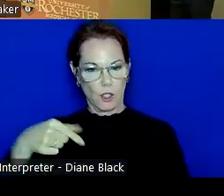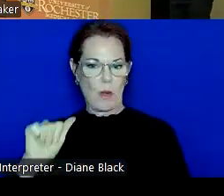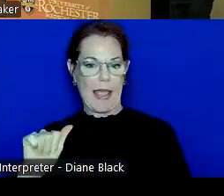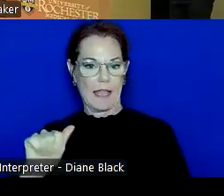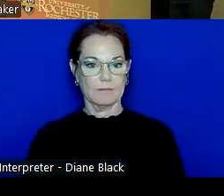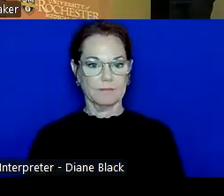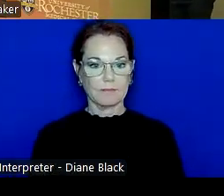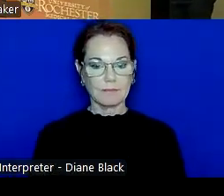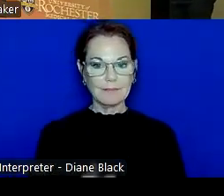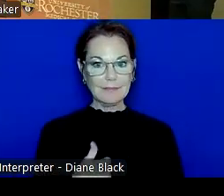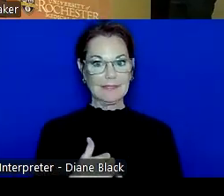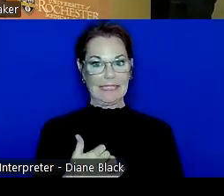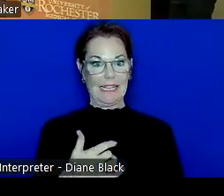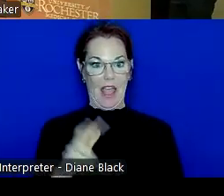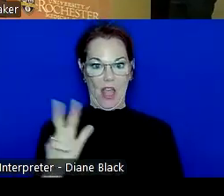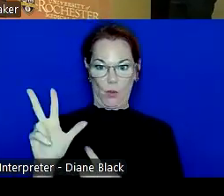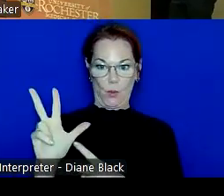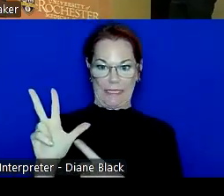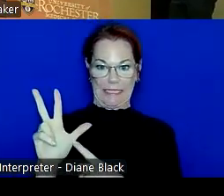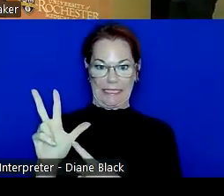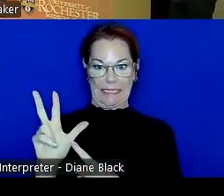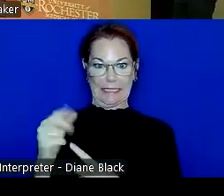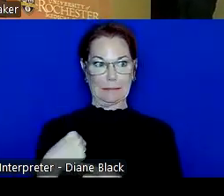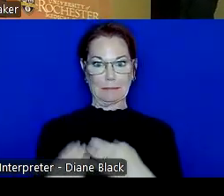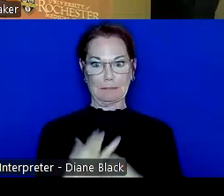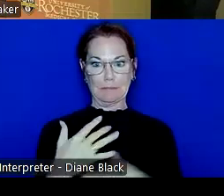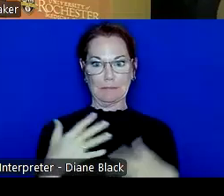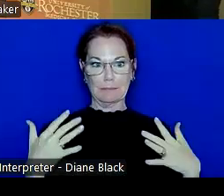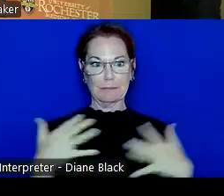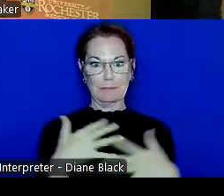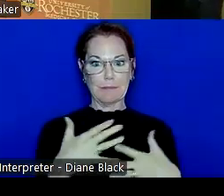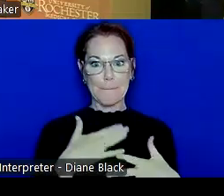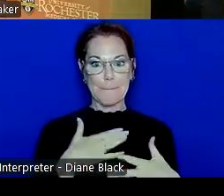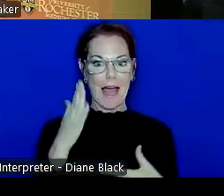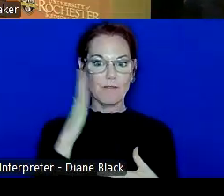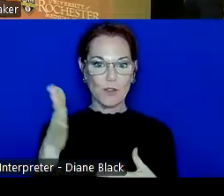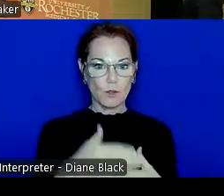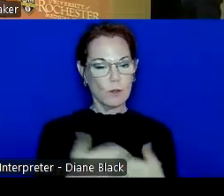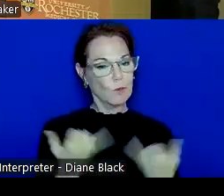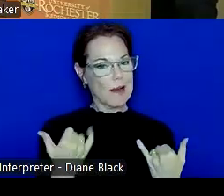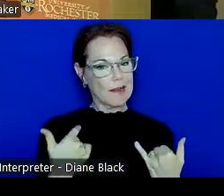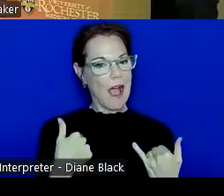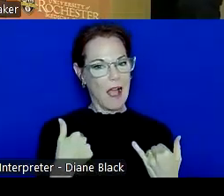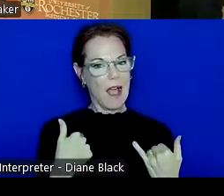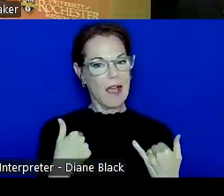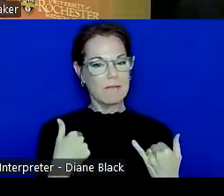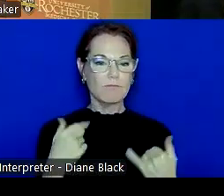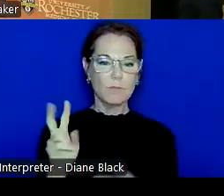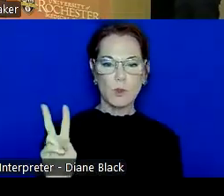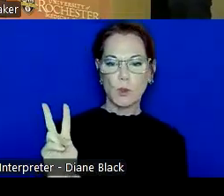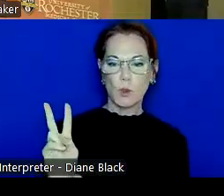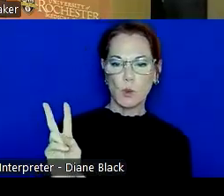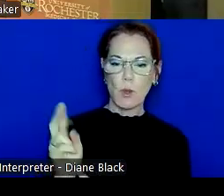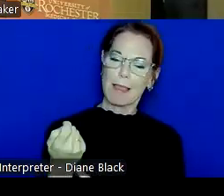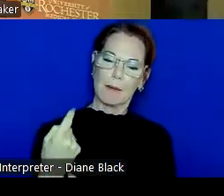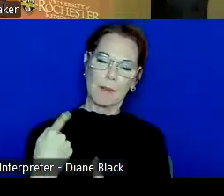3, gets me a little worried, right, about my future. But then I'm also in a 2 right now to be in this space, a little positive